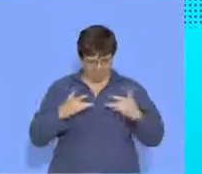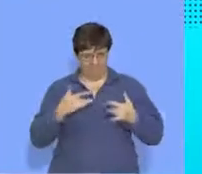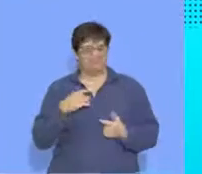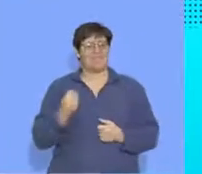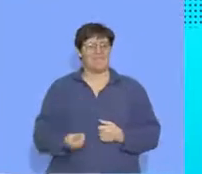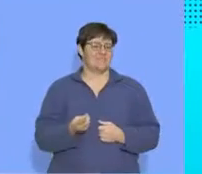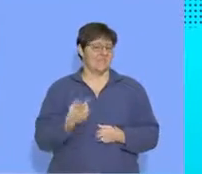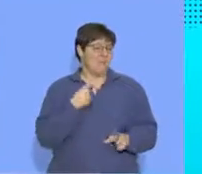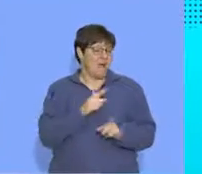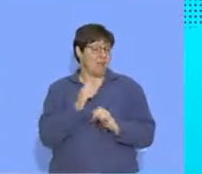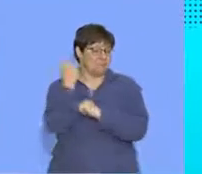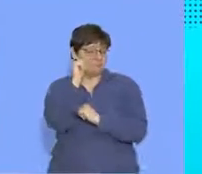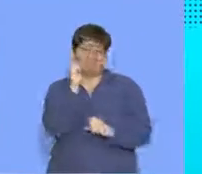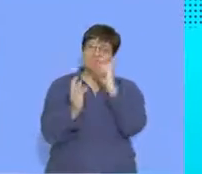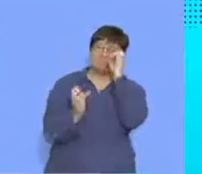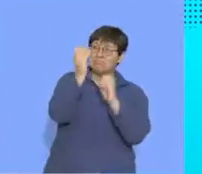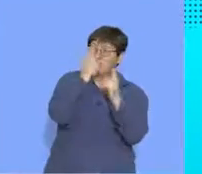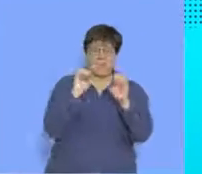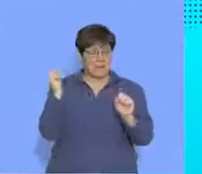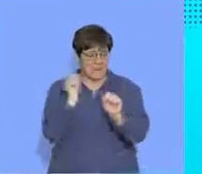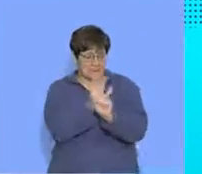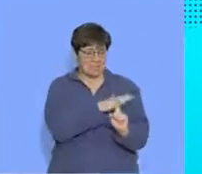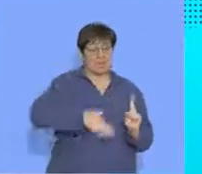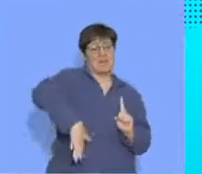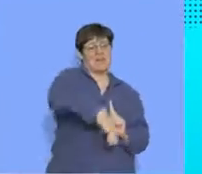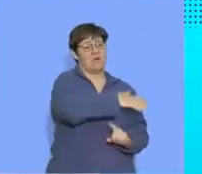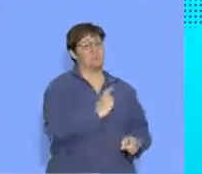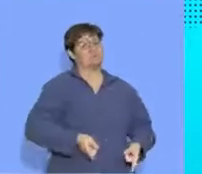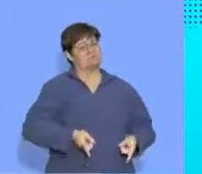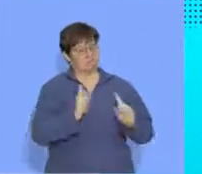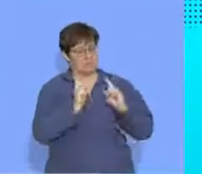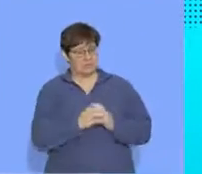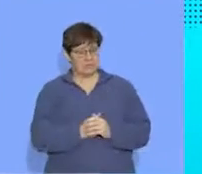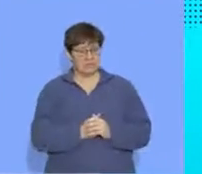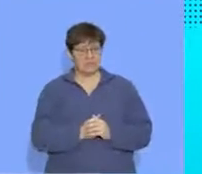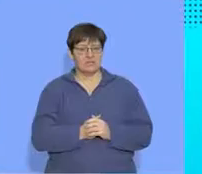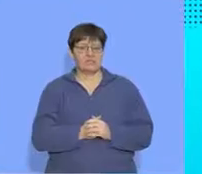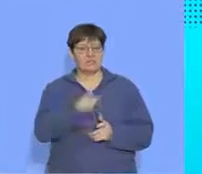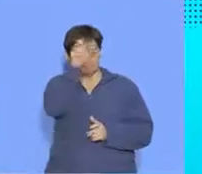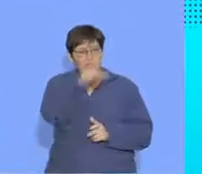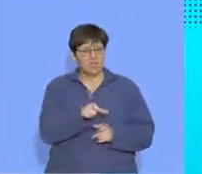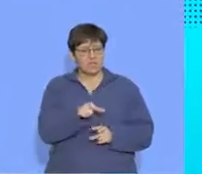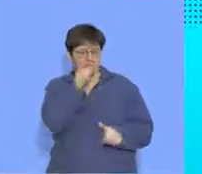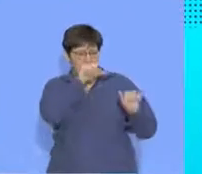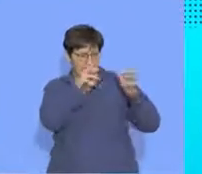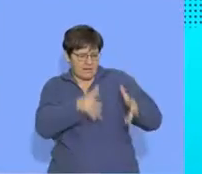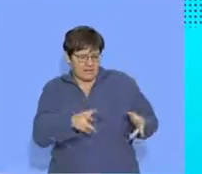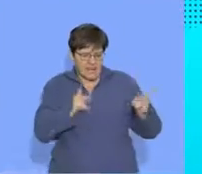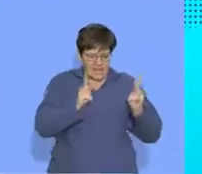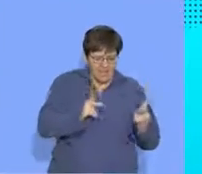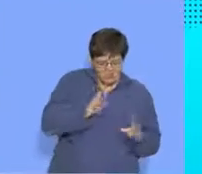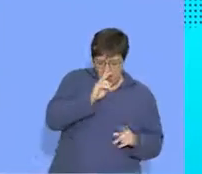impact and the impact that humans were having on the environment. So we had naturalists, we had people that were in the